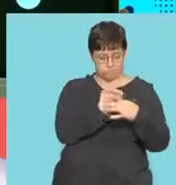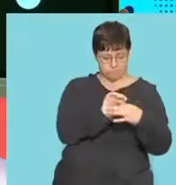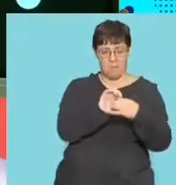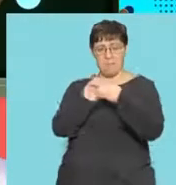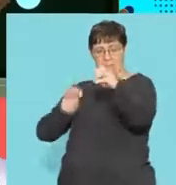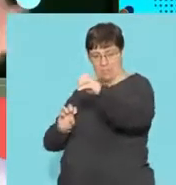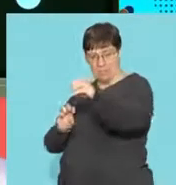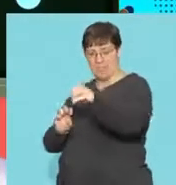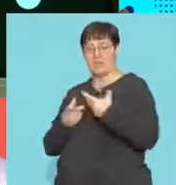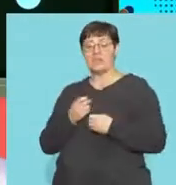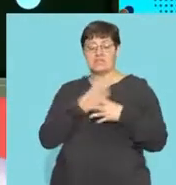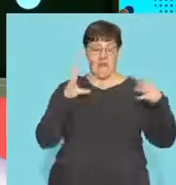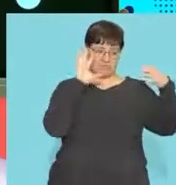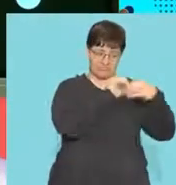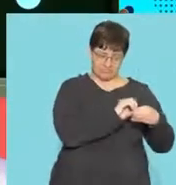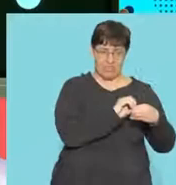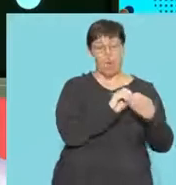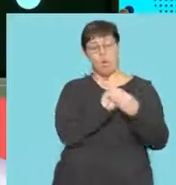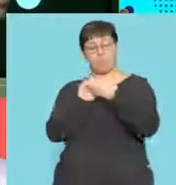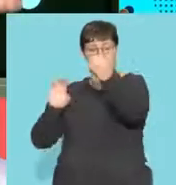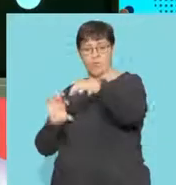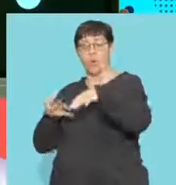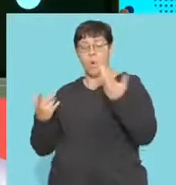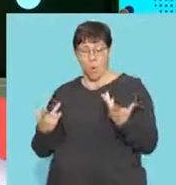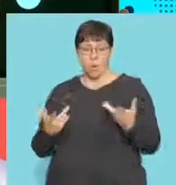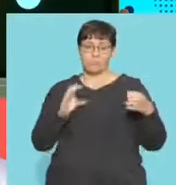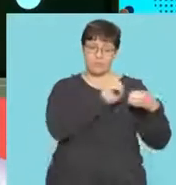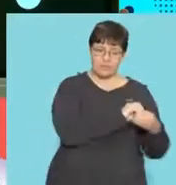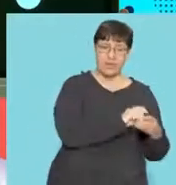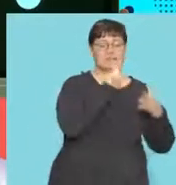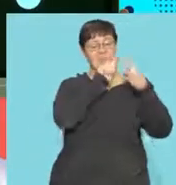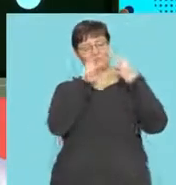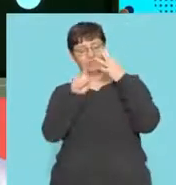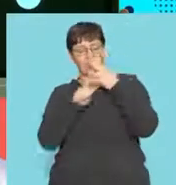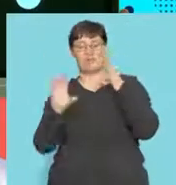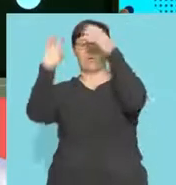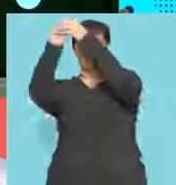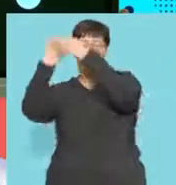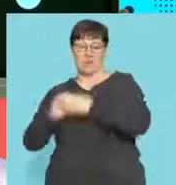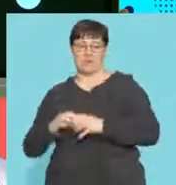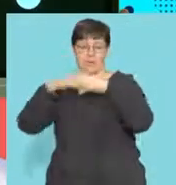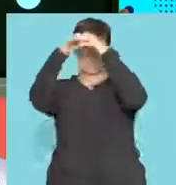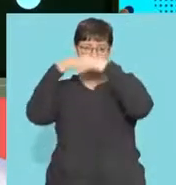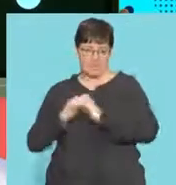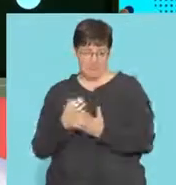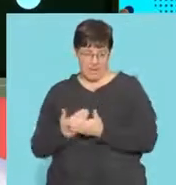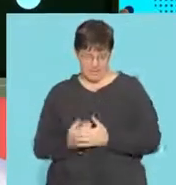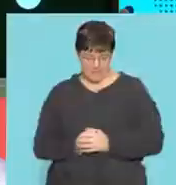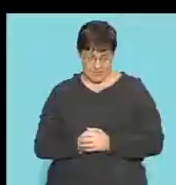chemicals. So we could start with a compound and we'll get elements, or we can start with compounds and get different compounds that are